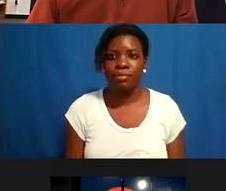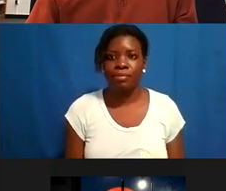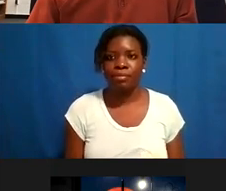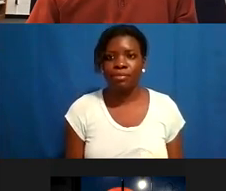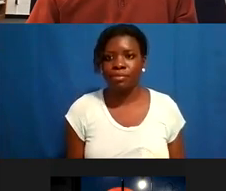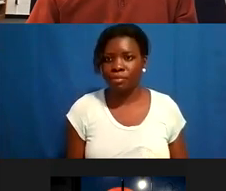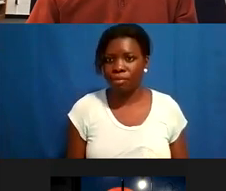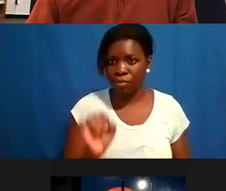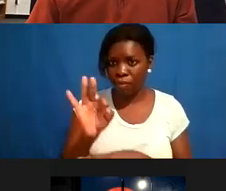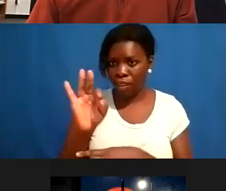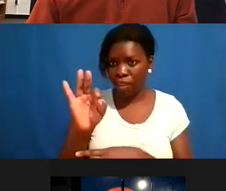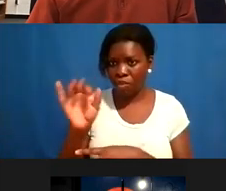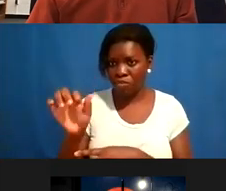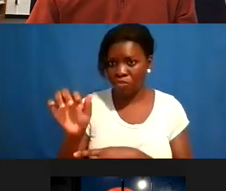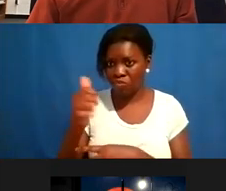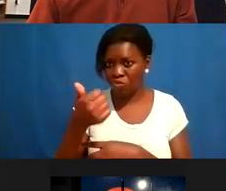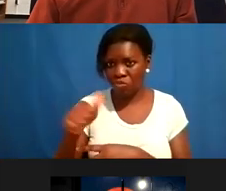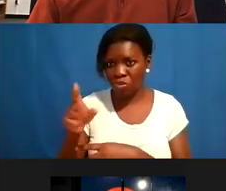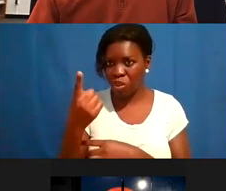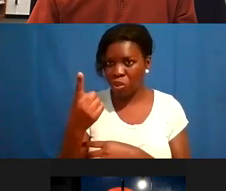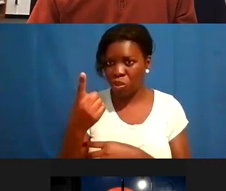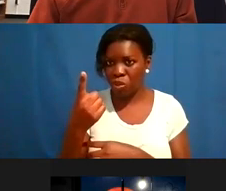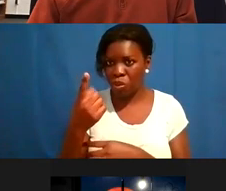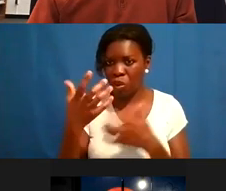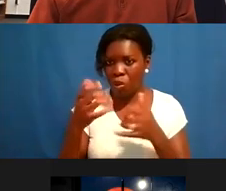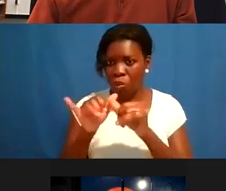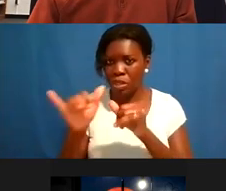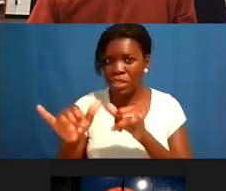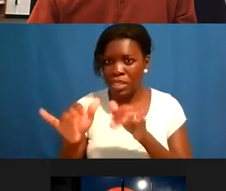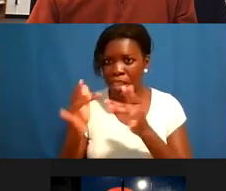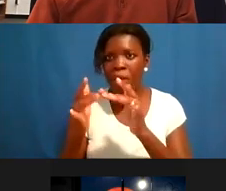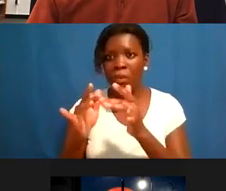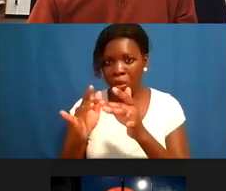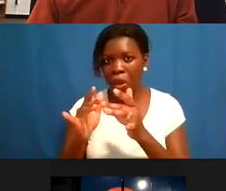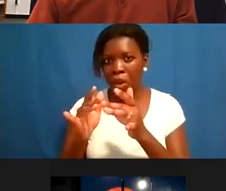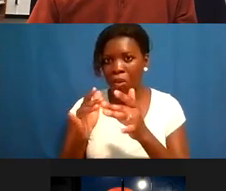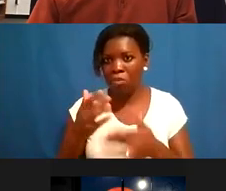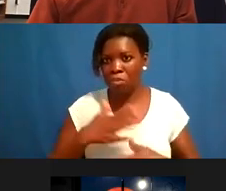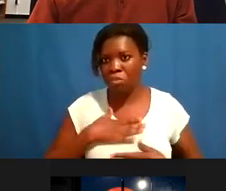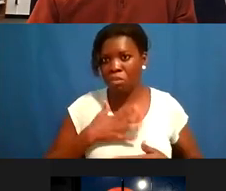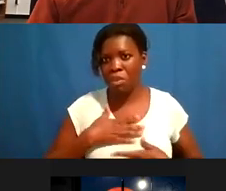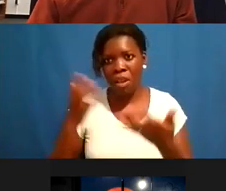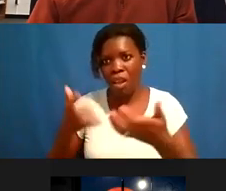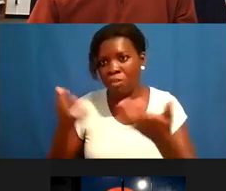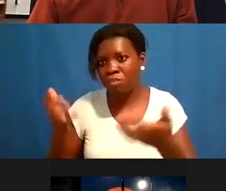If anyone would like to stay online, we're happy to talk with you. I guess there's some questions